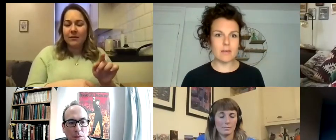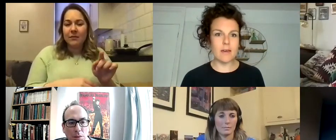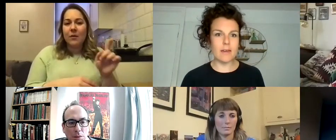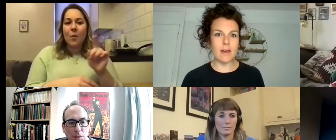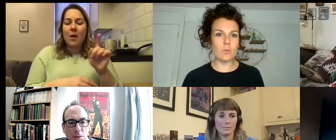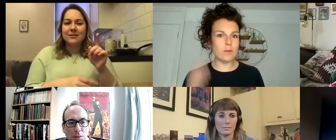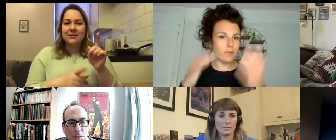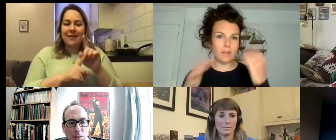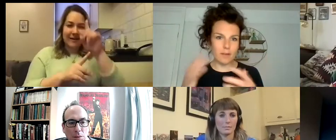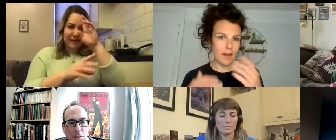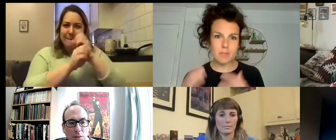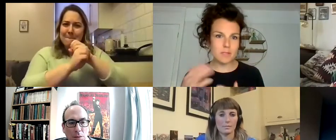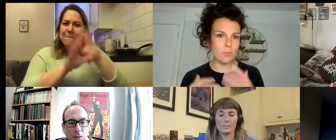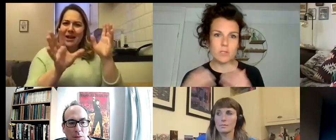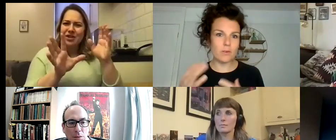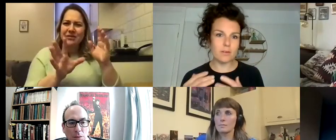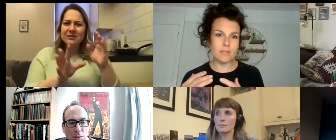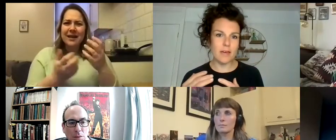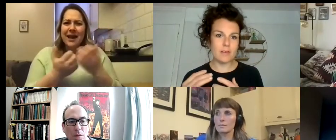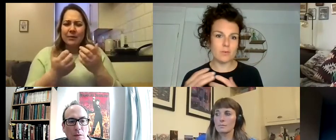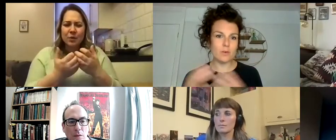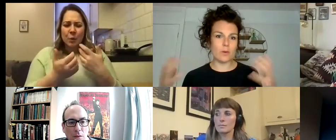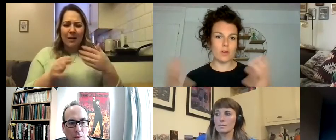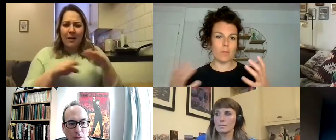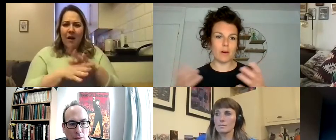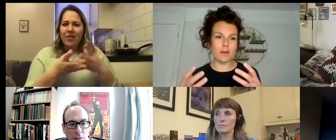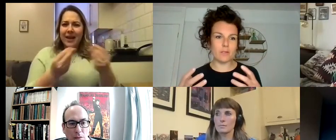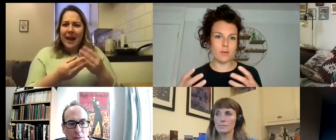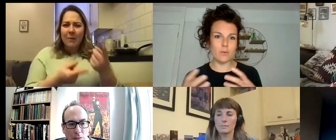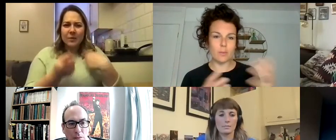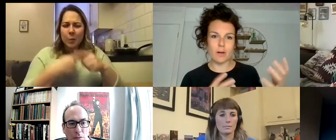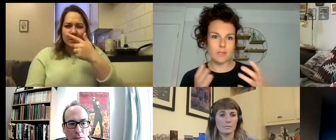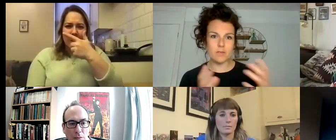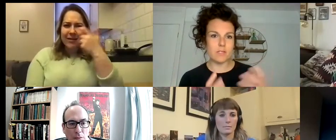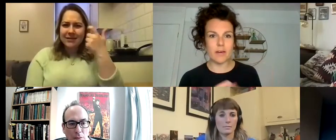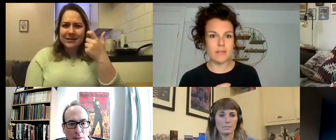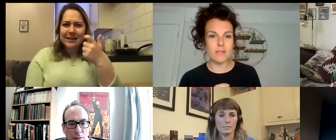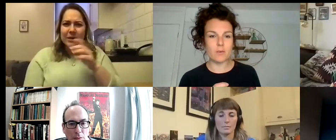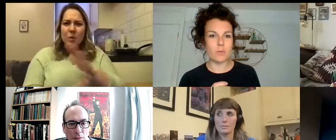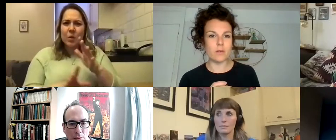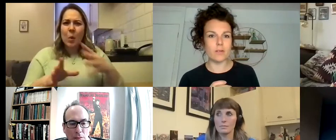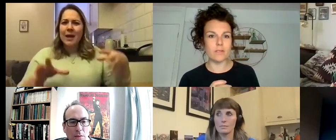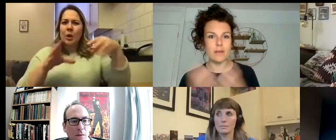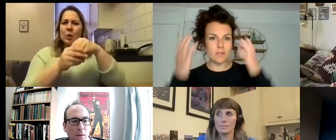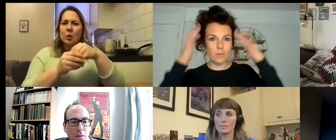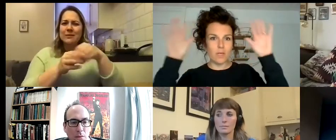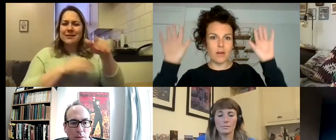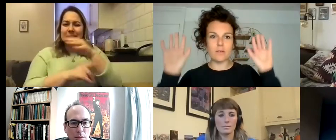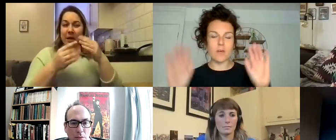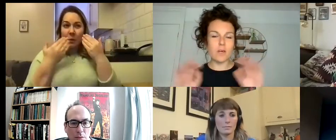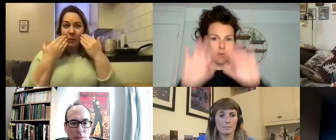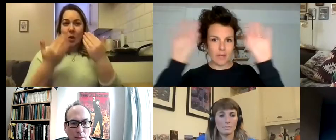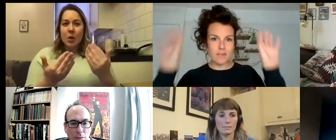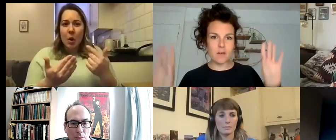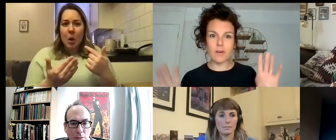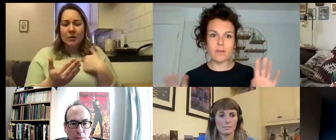imagined and how we fill the gaps that we don't understand or that we're not a part of, or the parts of society that we don't understand. So we kind